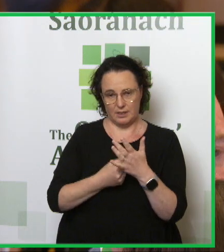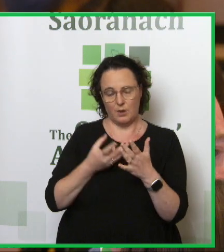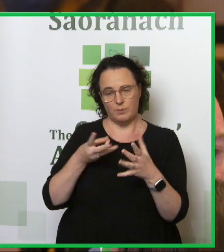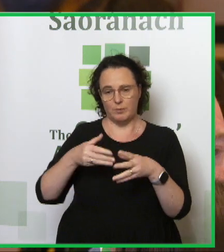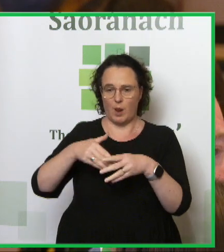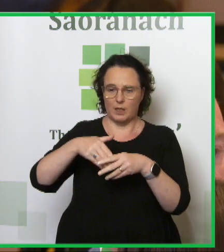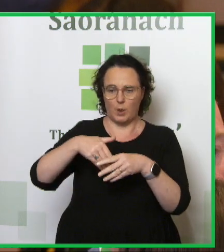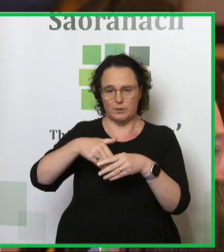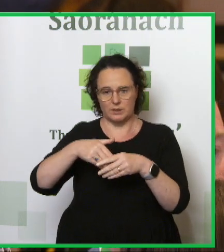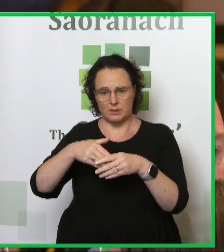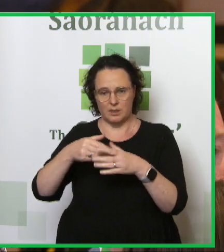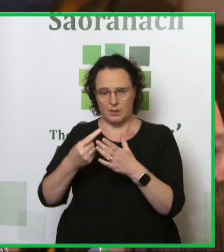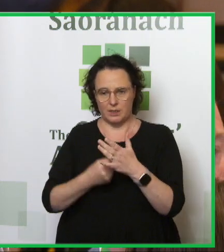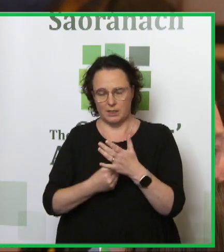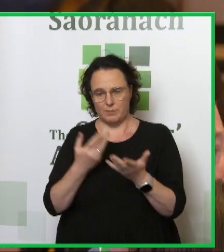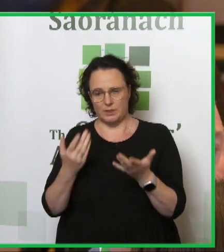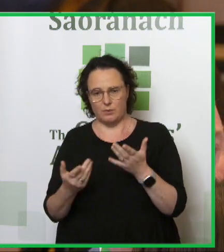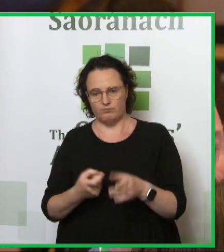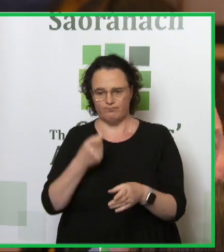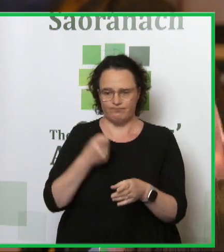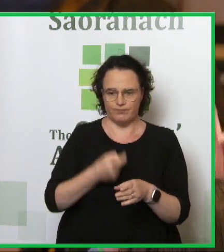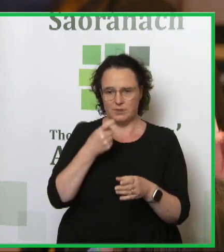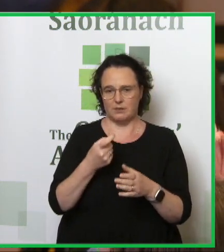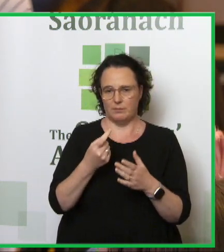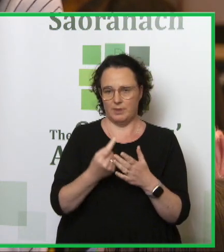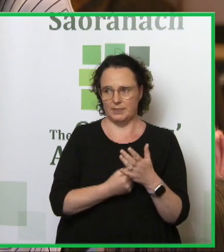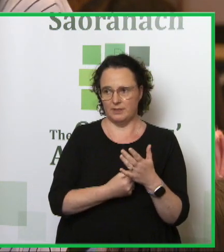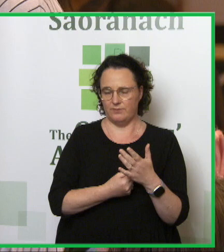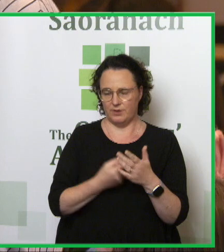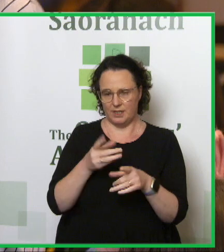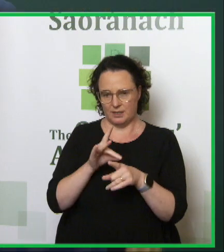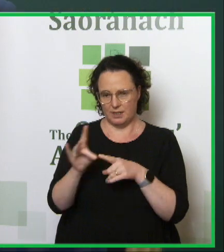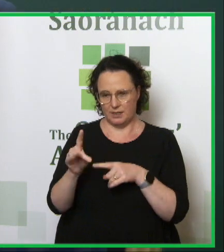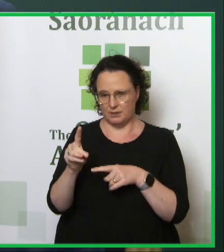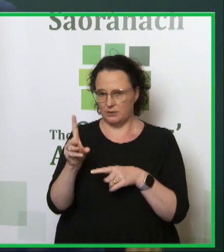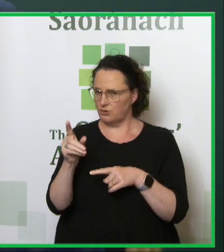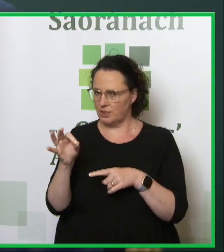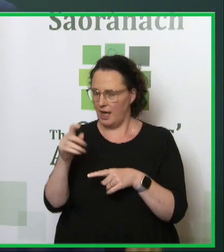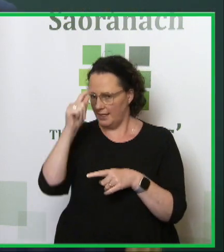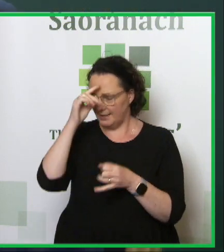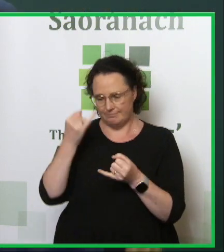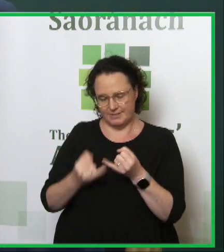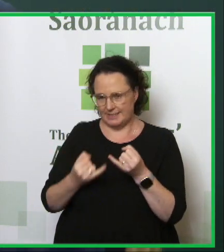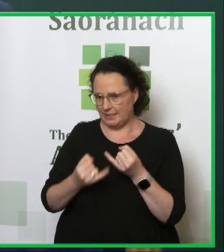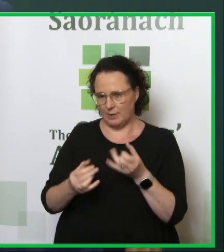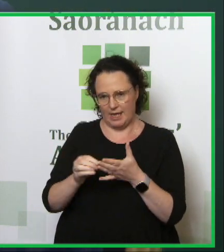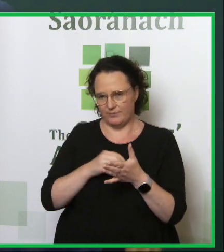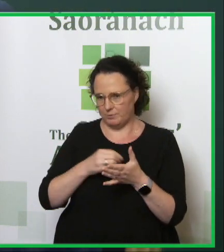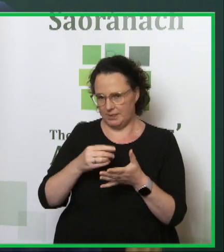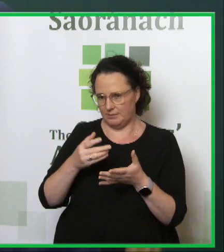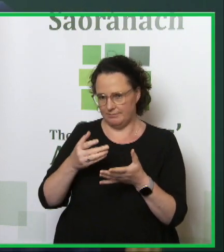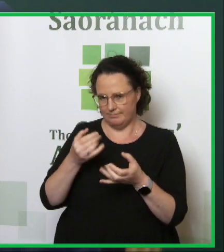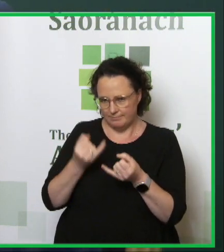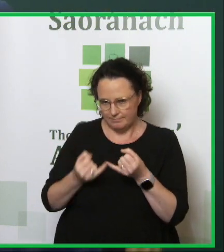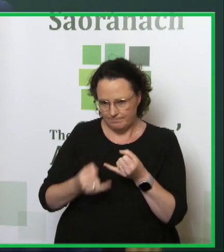loose policy to a more strict policy for this type of drug? I think now the details have to be worked out by the Oireachtas. If they decide to follow